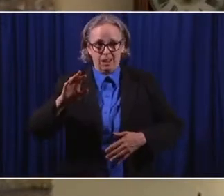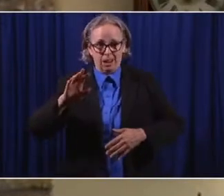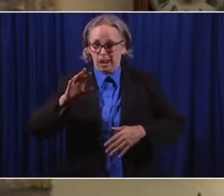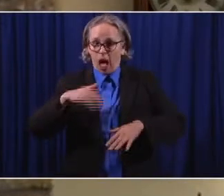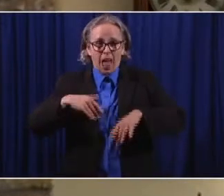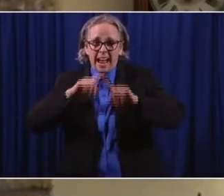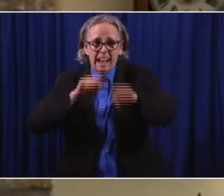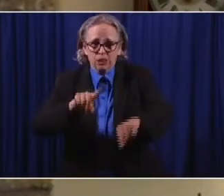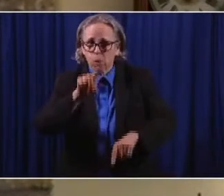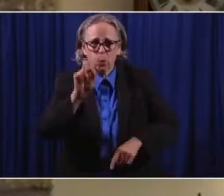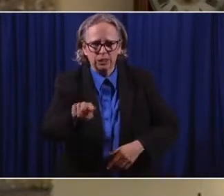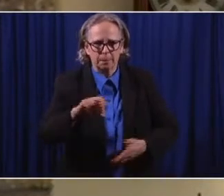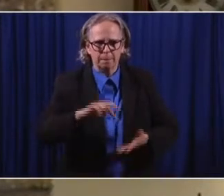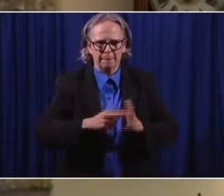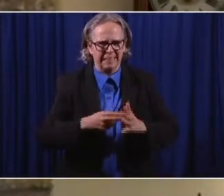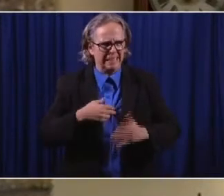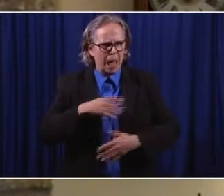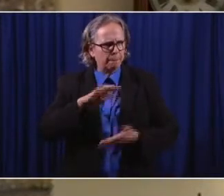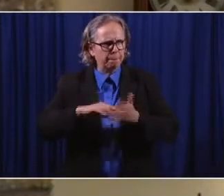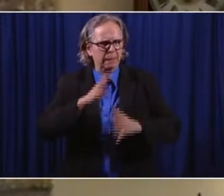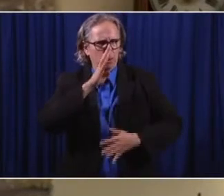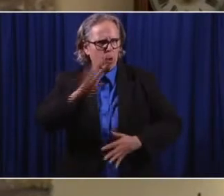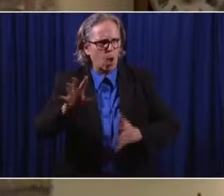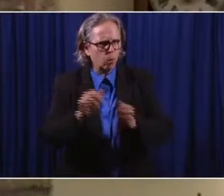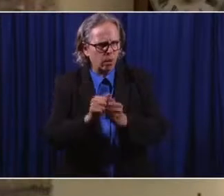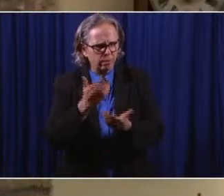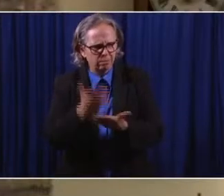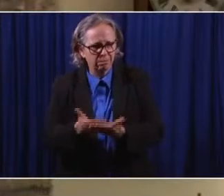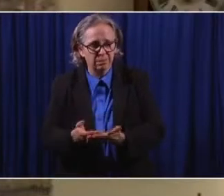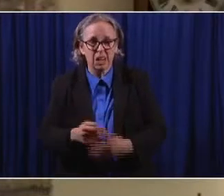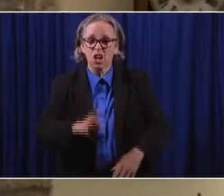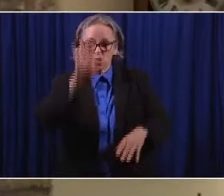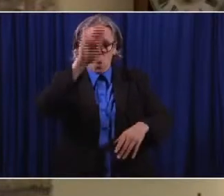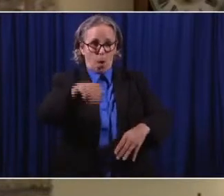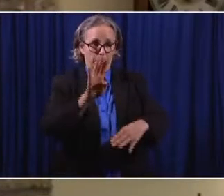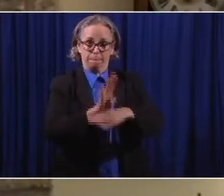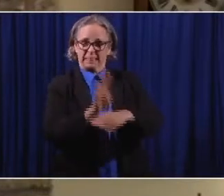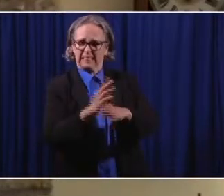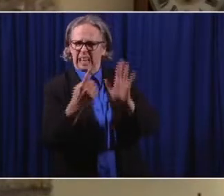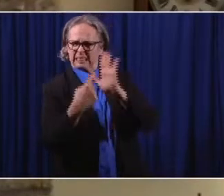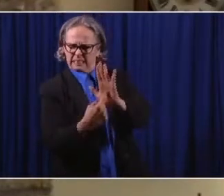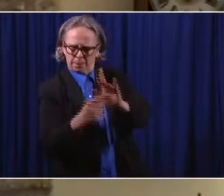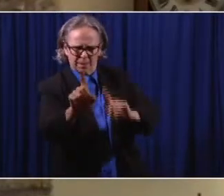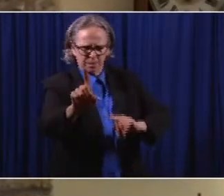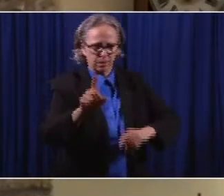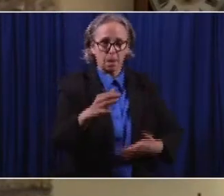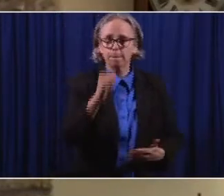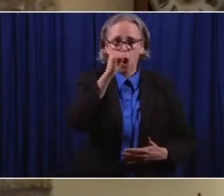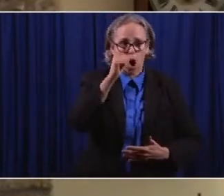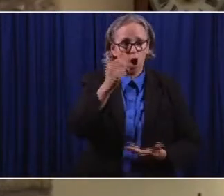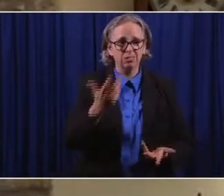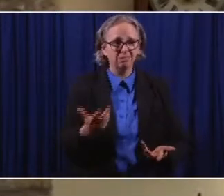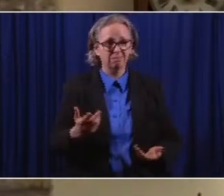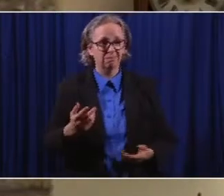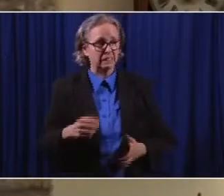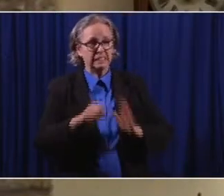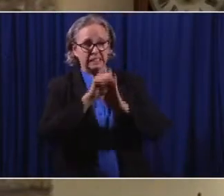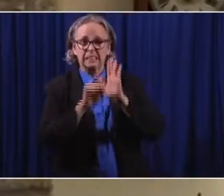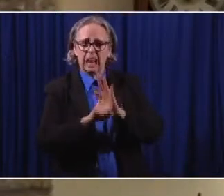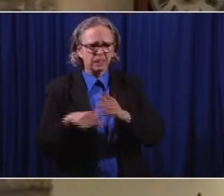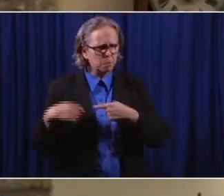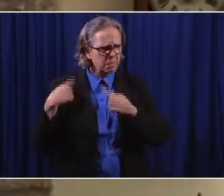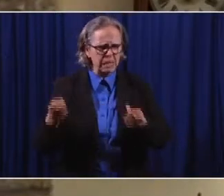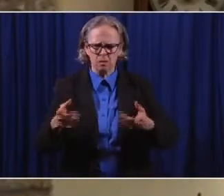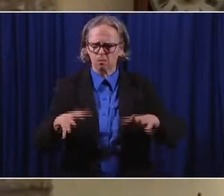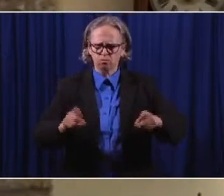Businesses, for example, yes, we control the hours of bars. The state always controls it, and they're less. But a lot of businesses are fully